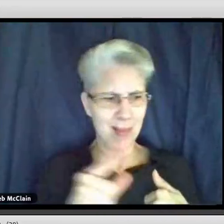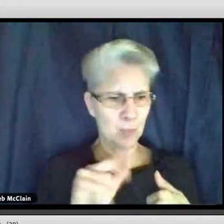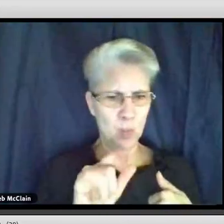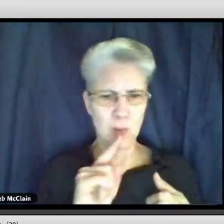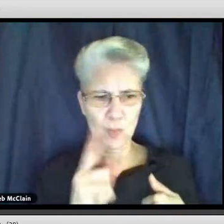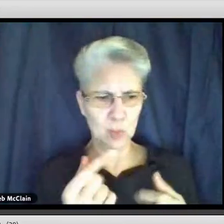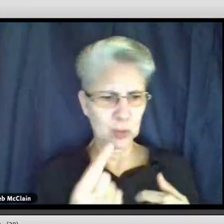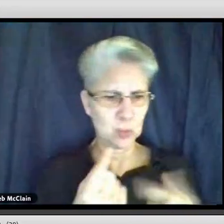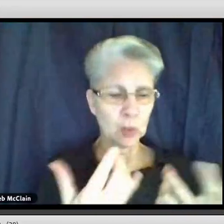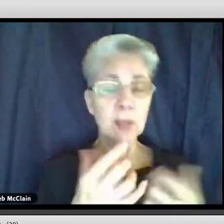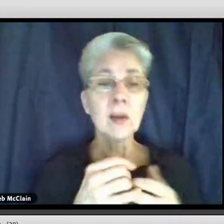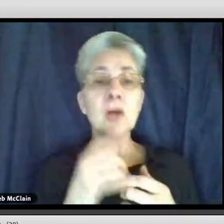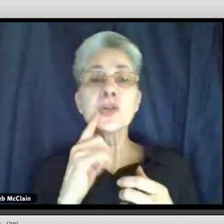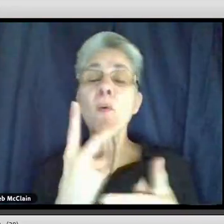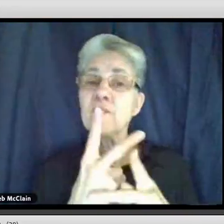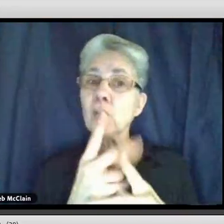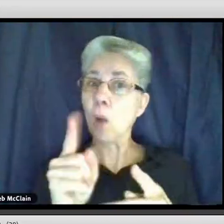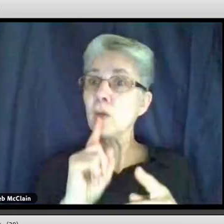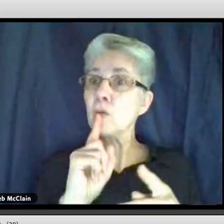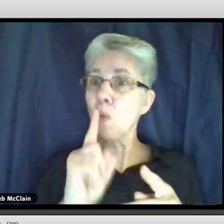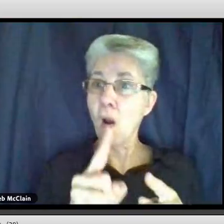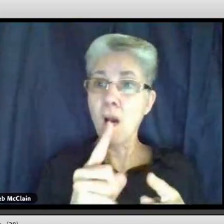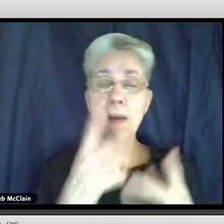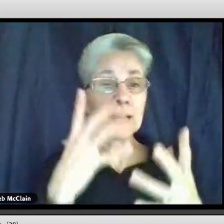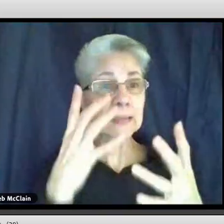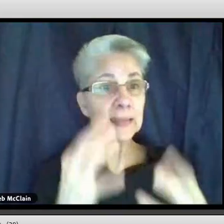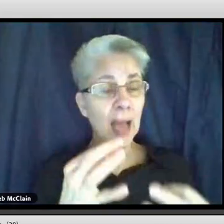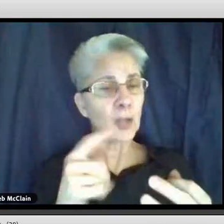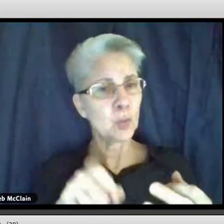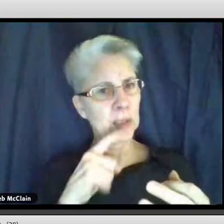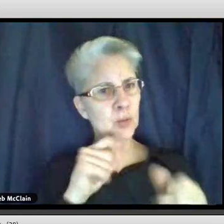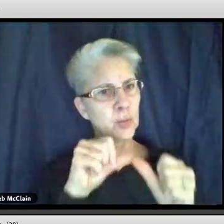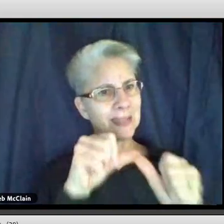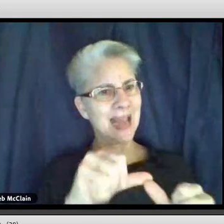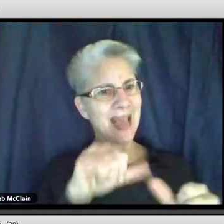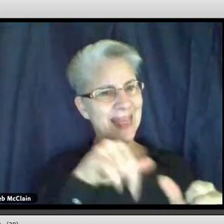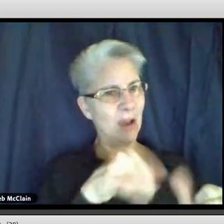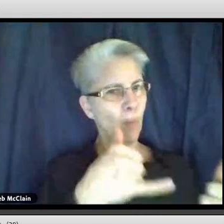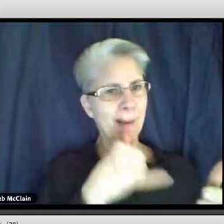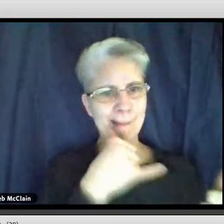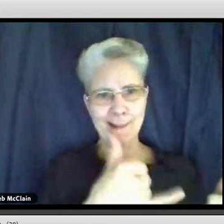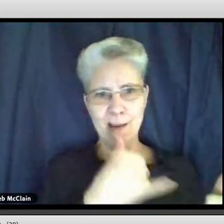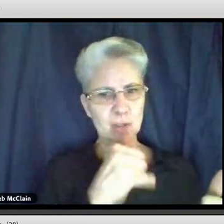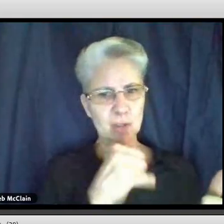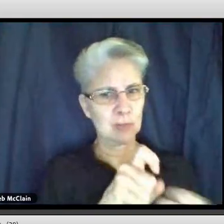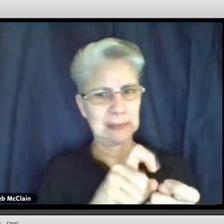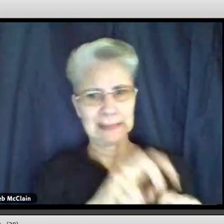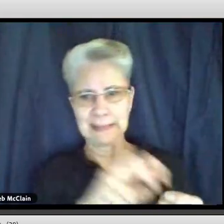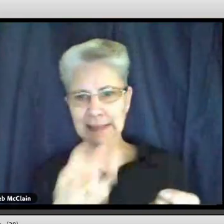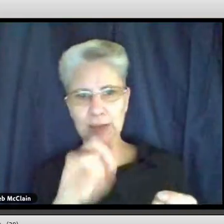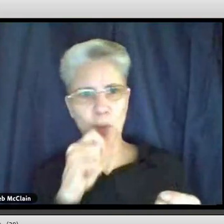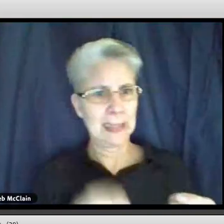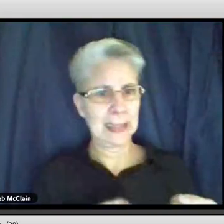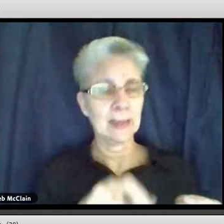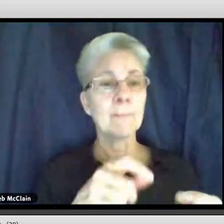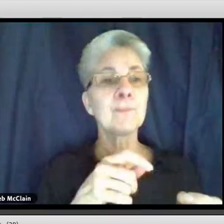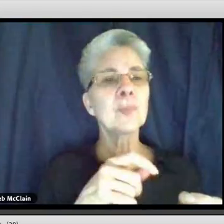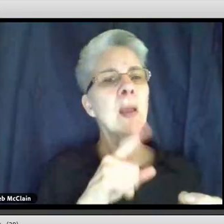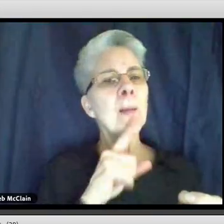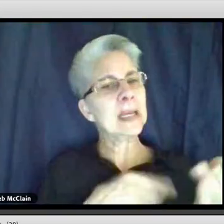You may also figure out where you're at and decide you need to stay there at the moment, and that is perfectly okay. Being really good